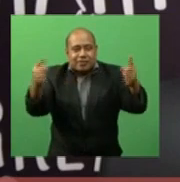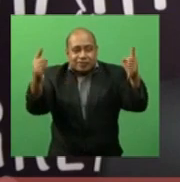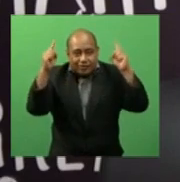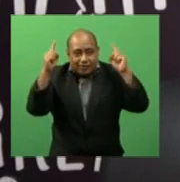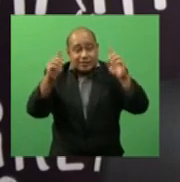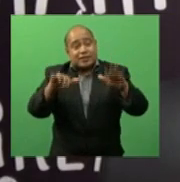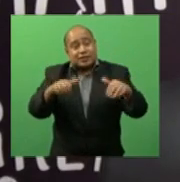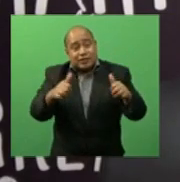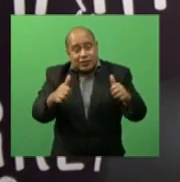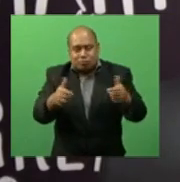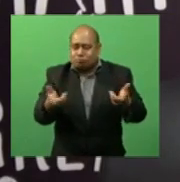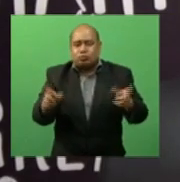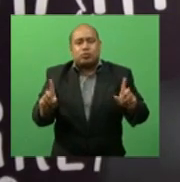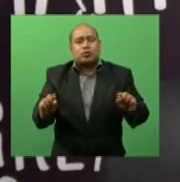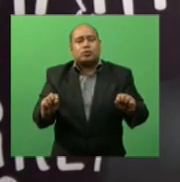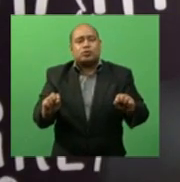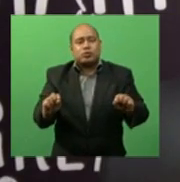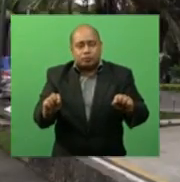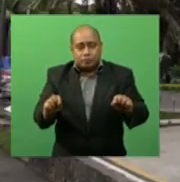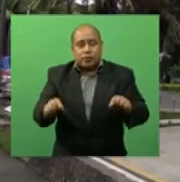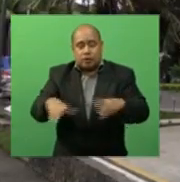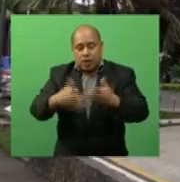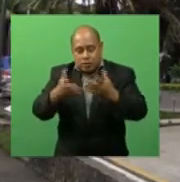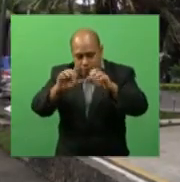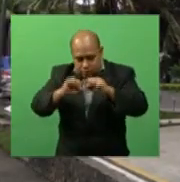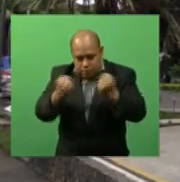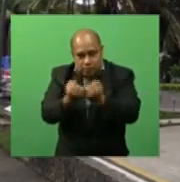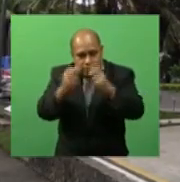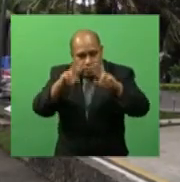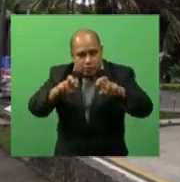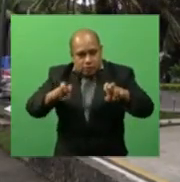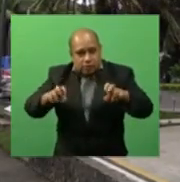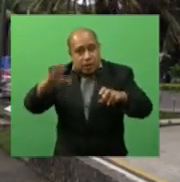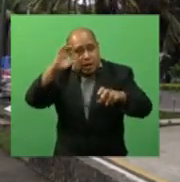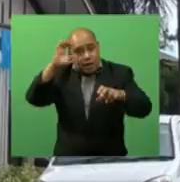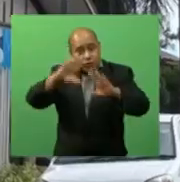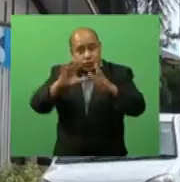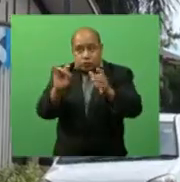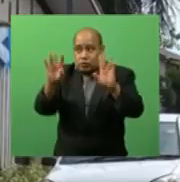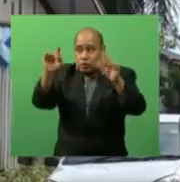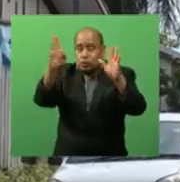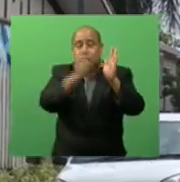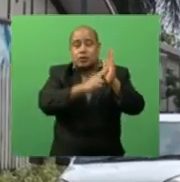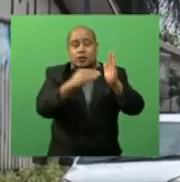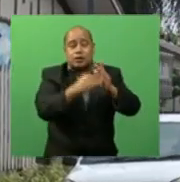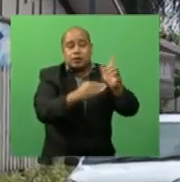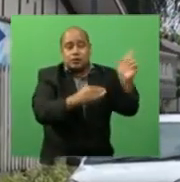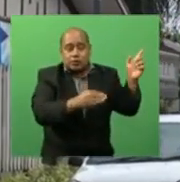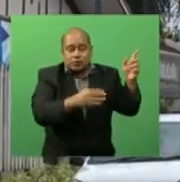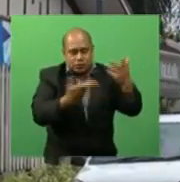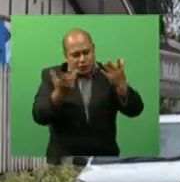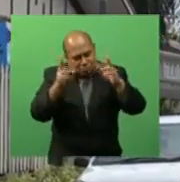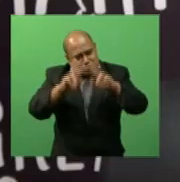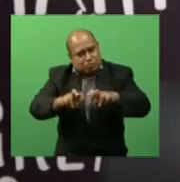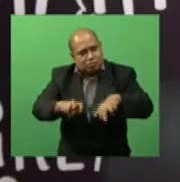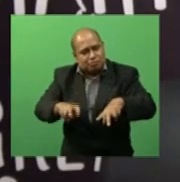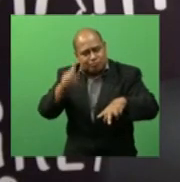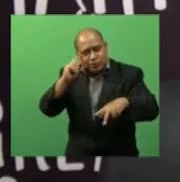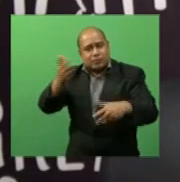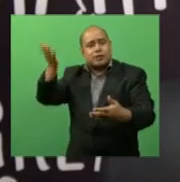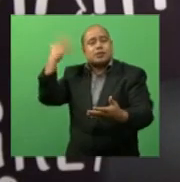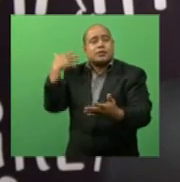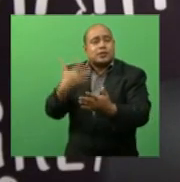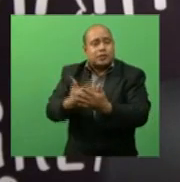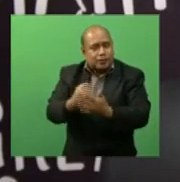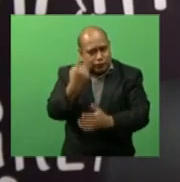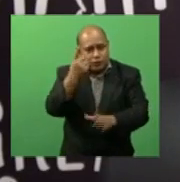of a social survey. Other countries like Australia and New Zealand have been conducting it for some years. This is first for Fiji,